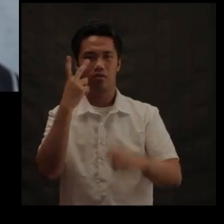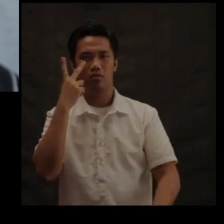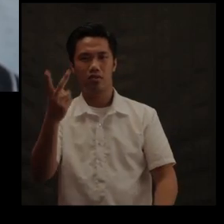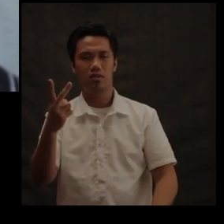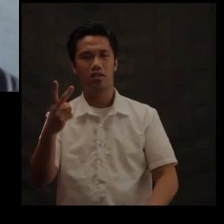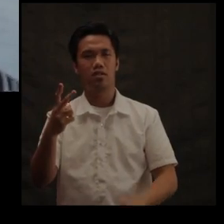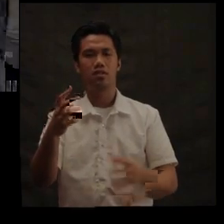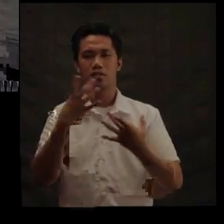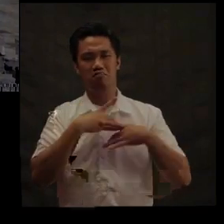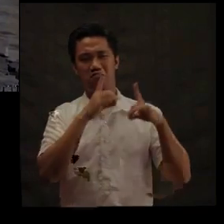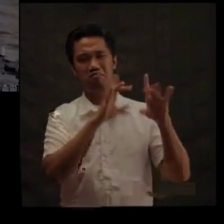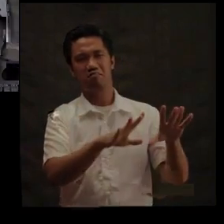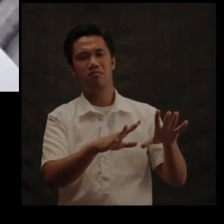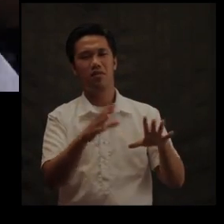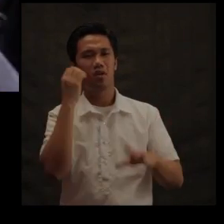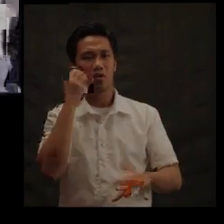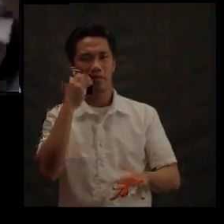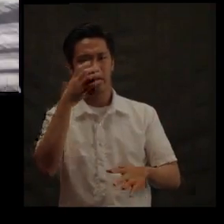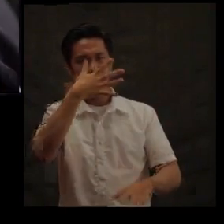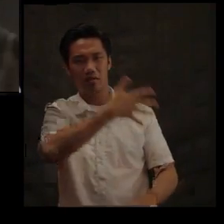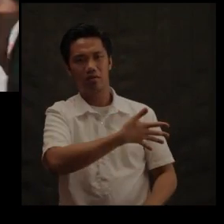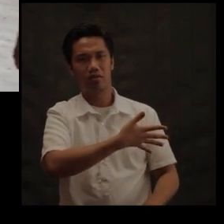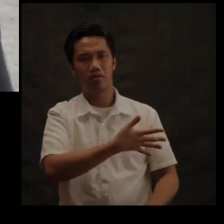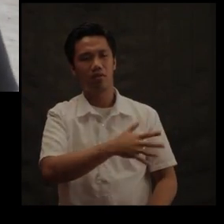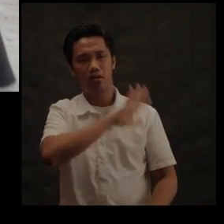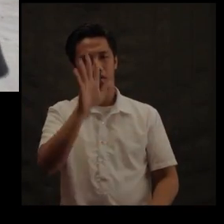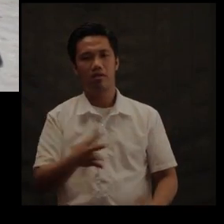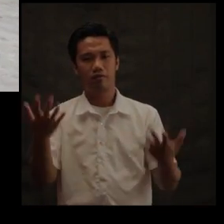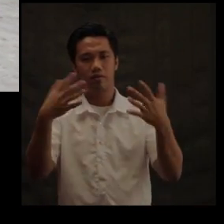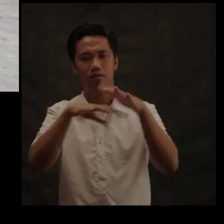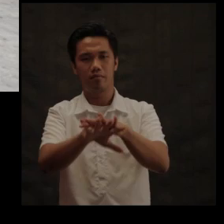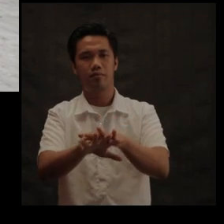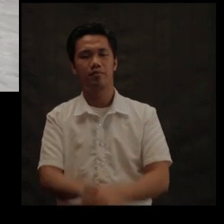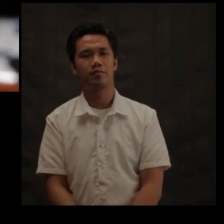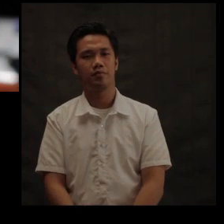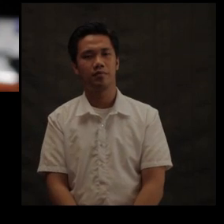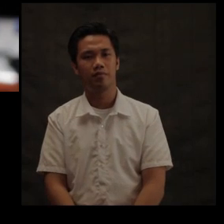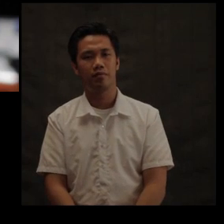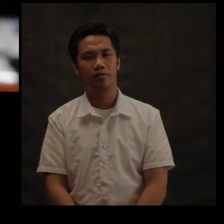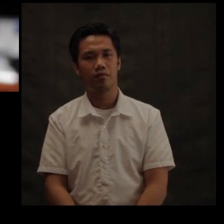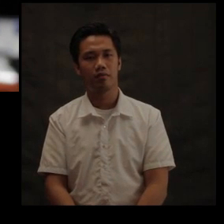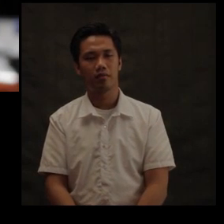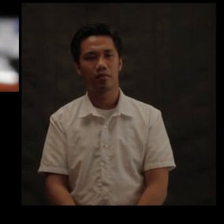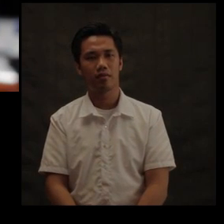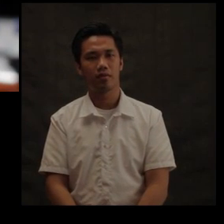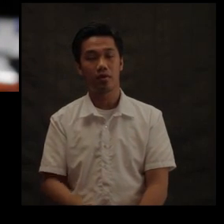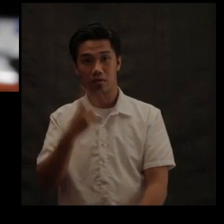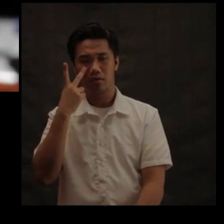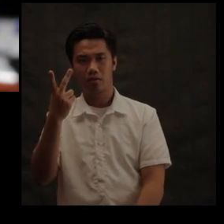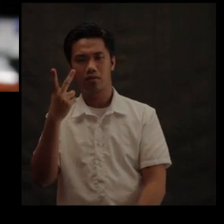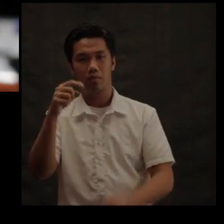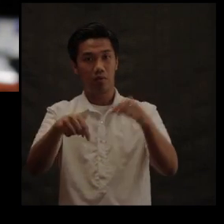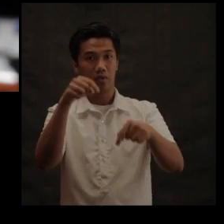as a minority sector, oftentimes ignored and never part of the mainstream. I would like to put it as persons